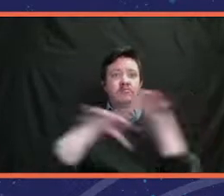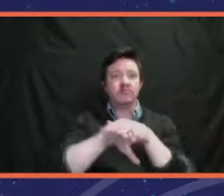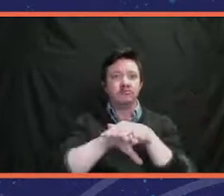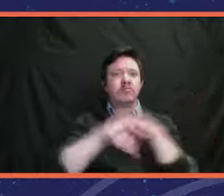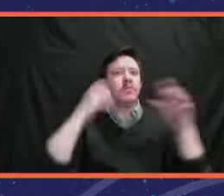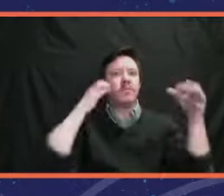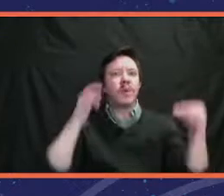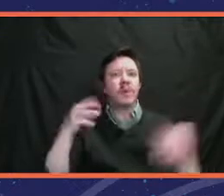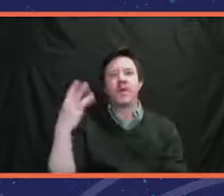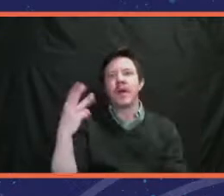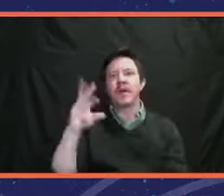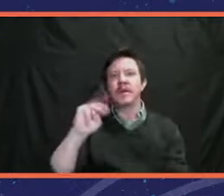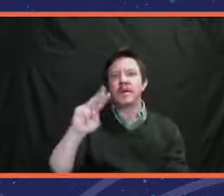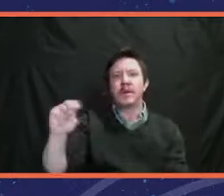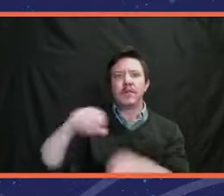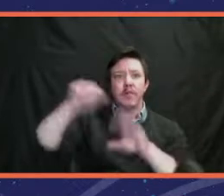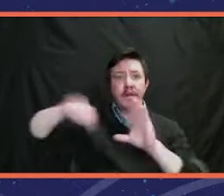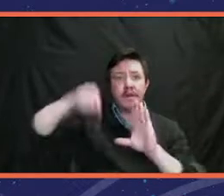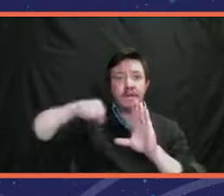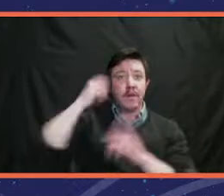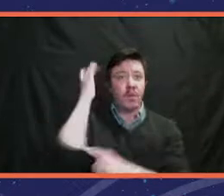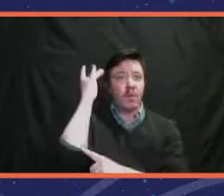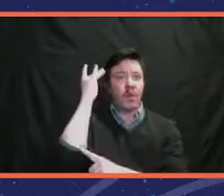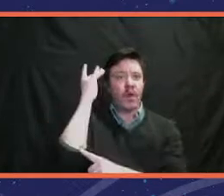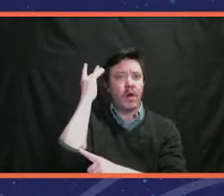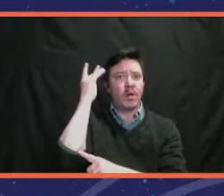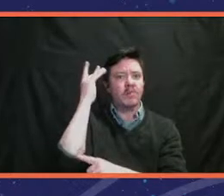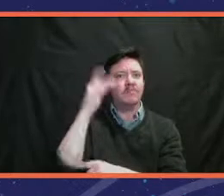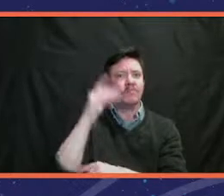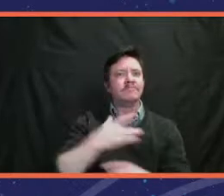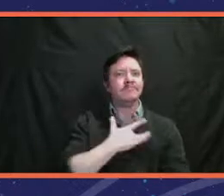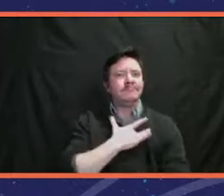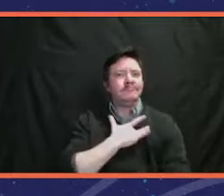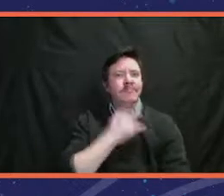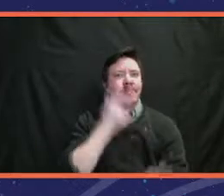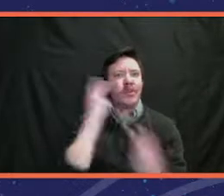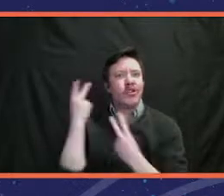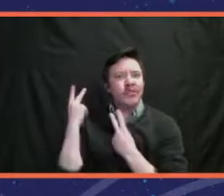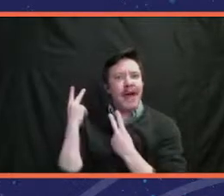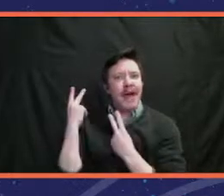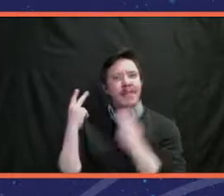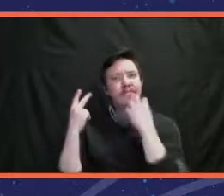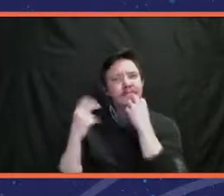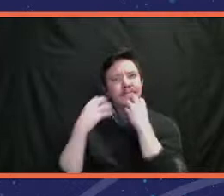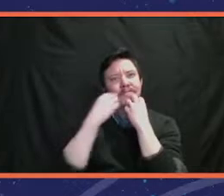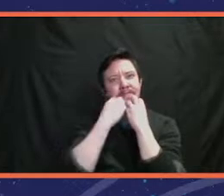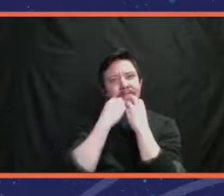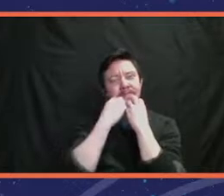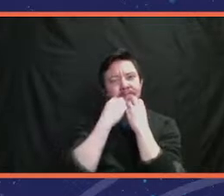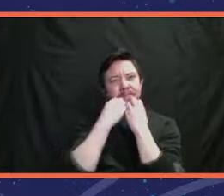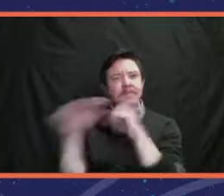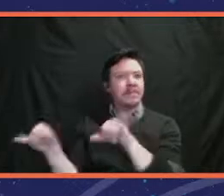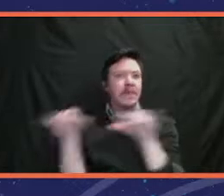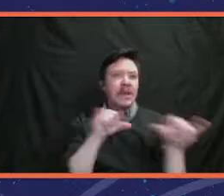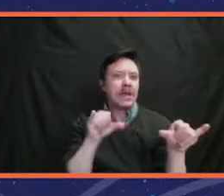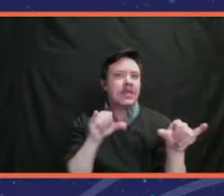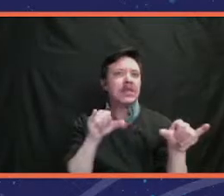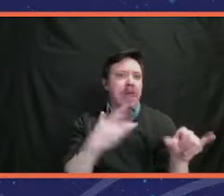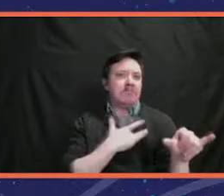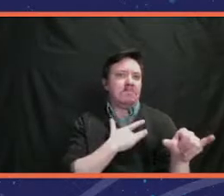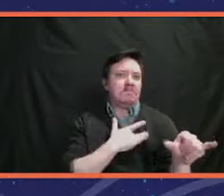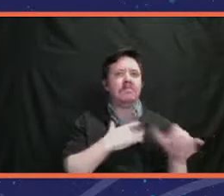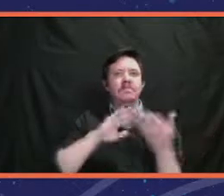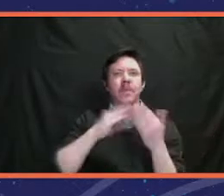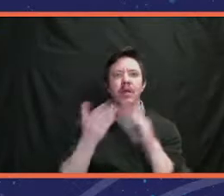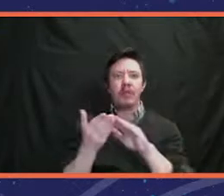because it conjures a sense of nostalgia that community also can conjure as well. So we just want this platform to be